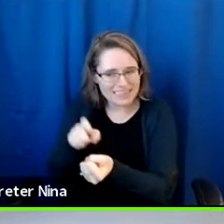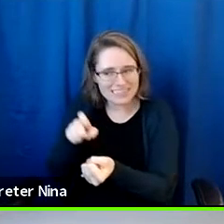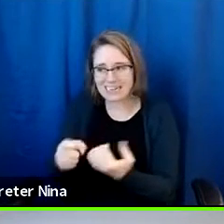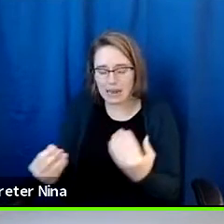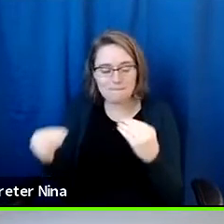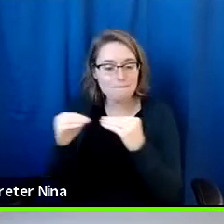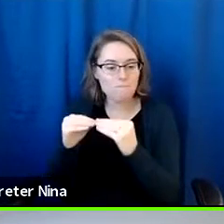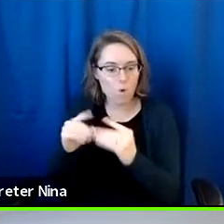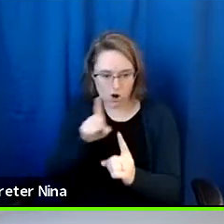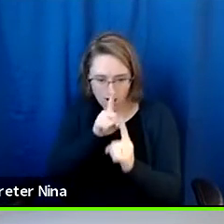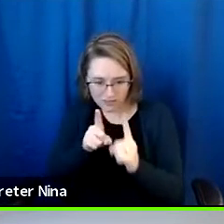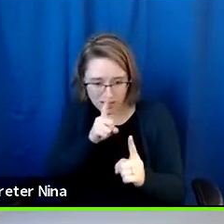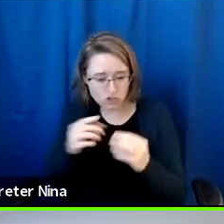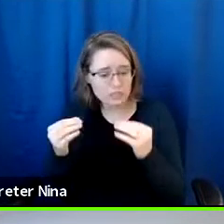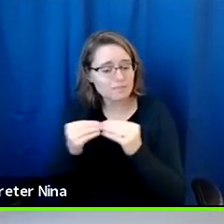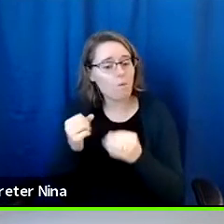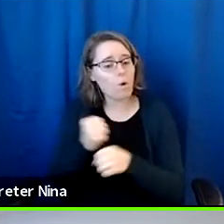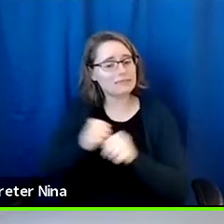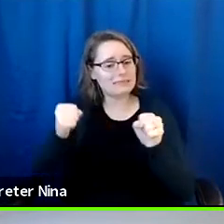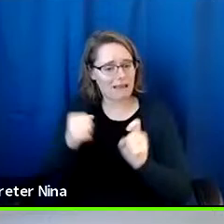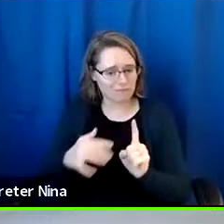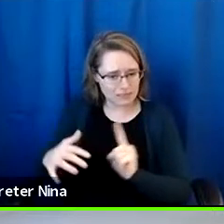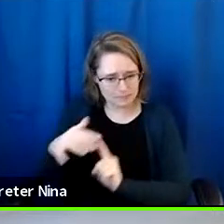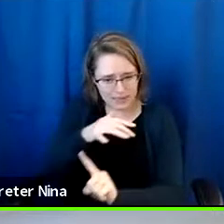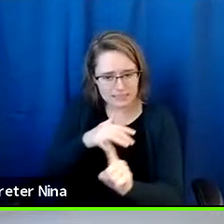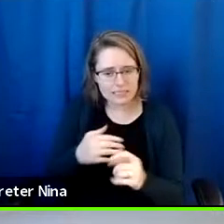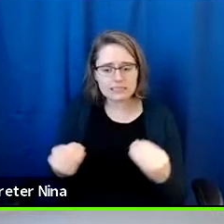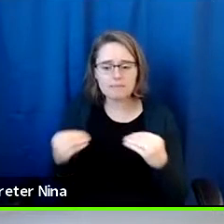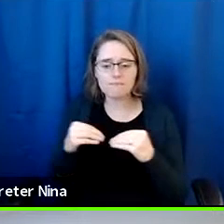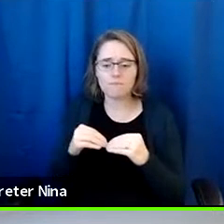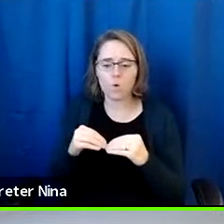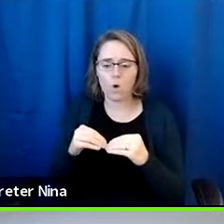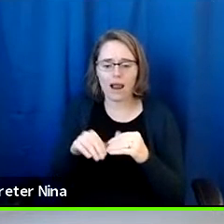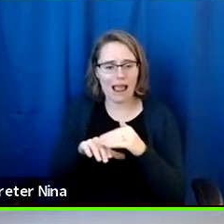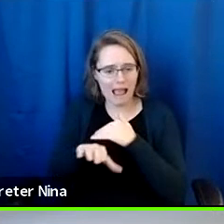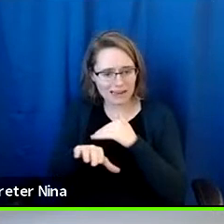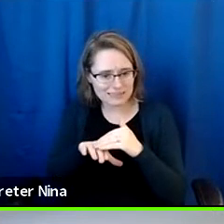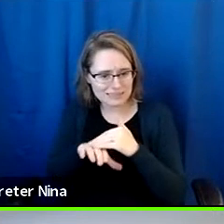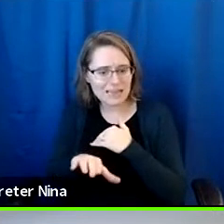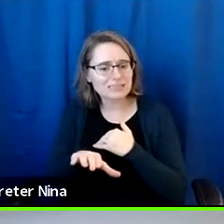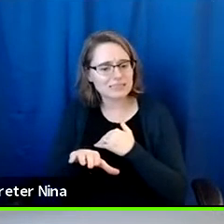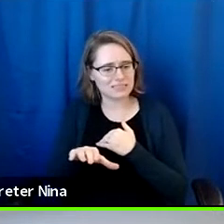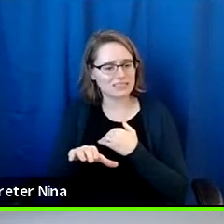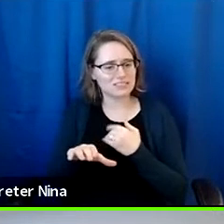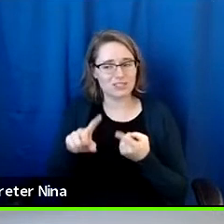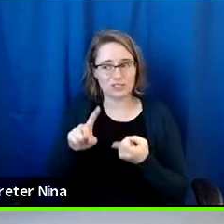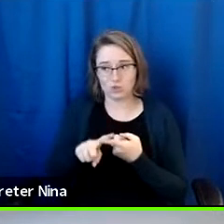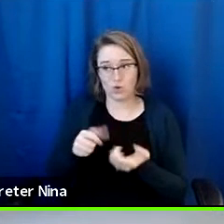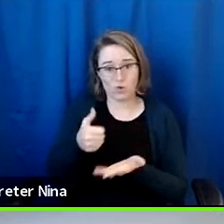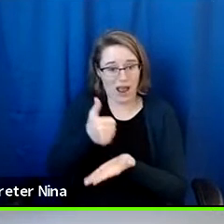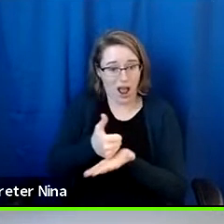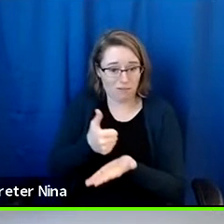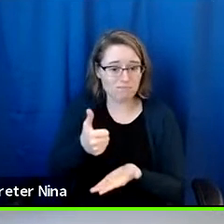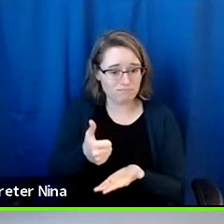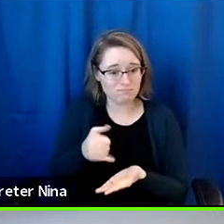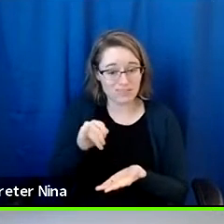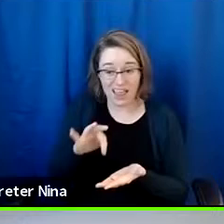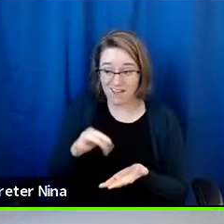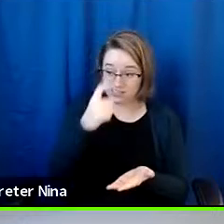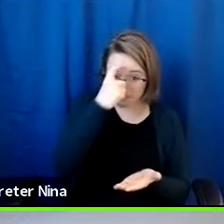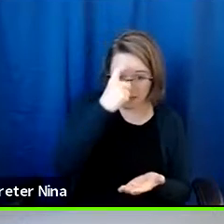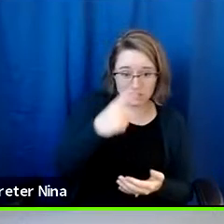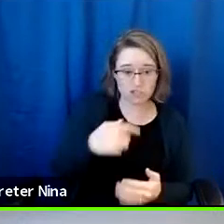conversations, more safe spaces, more access to help, whether that's mental,